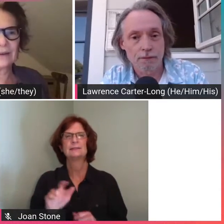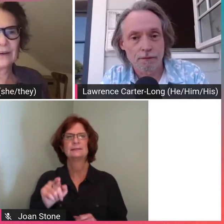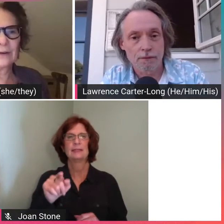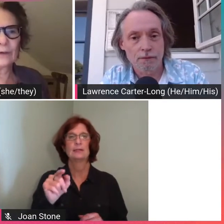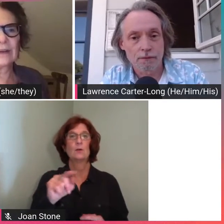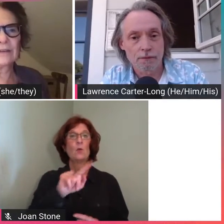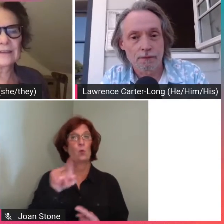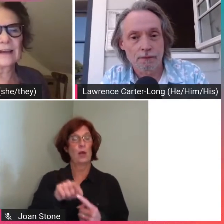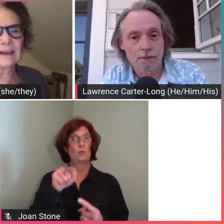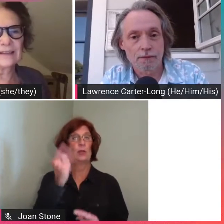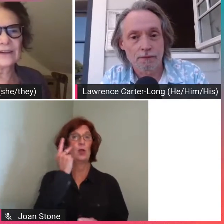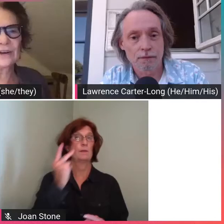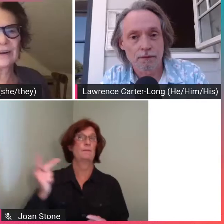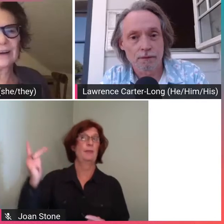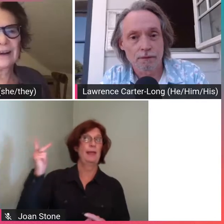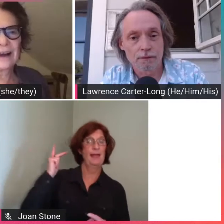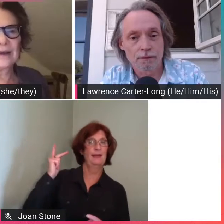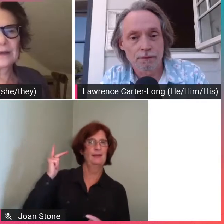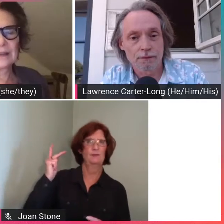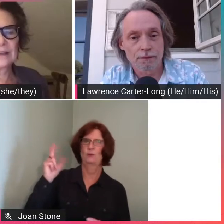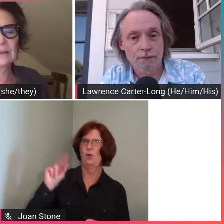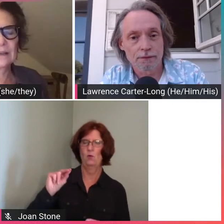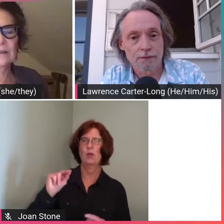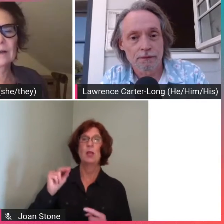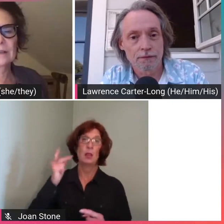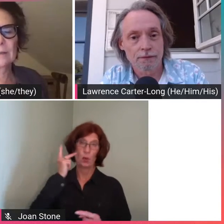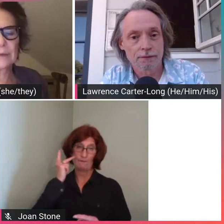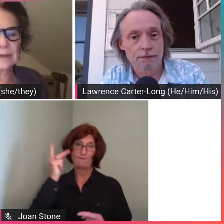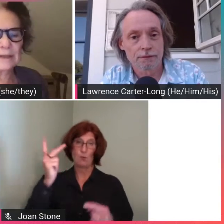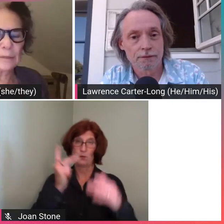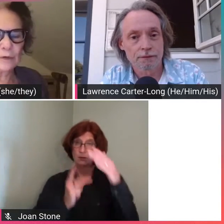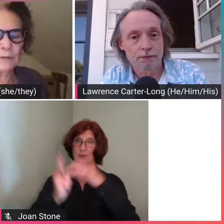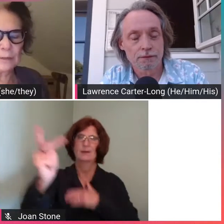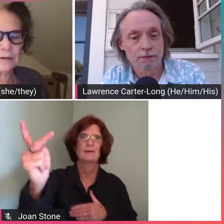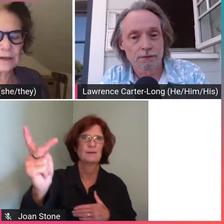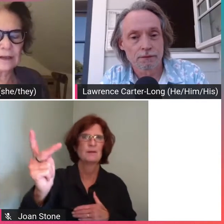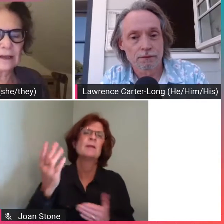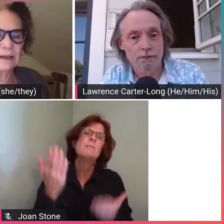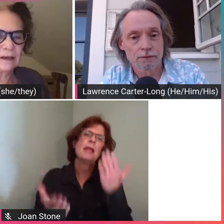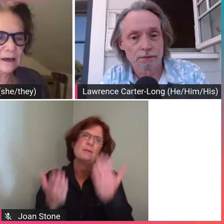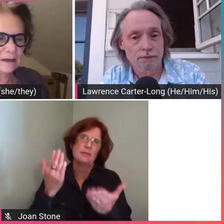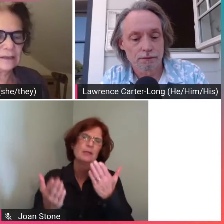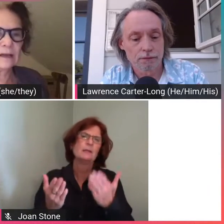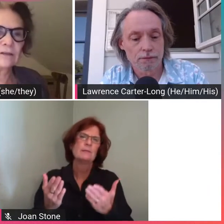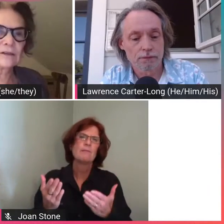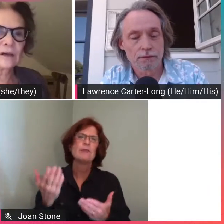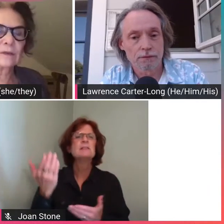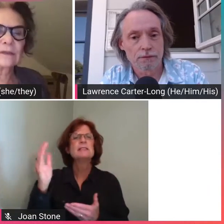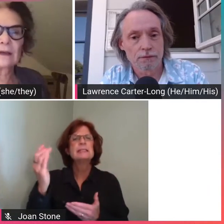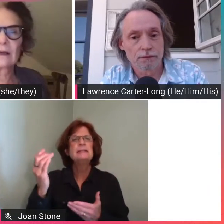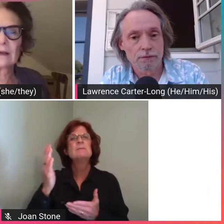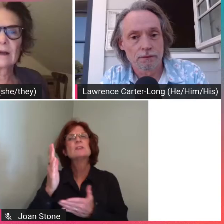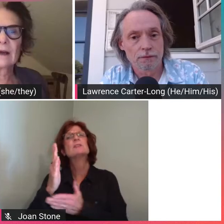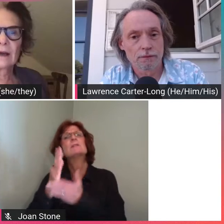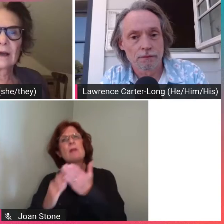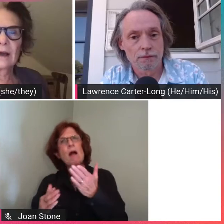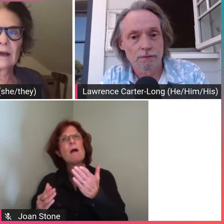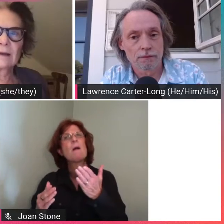hindsight will give us that answer. Yeah. I mean, there does seem to be some movement, particularly in television, I would